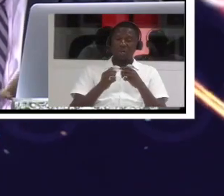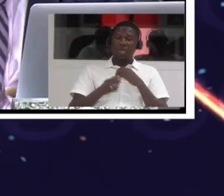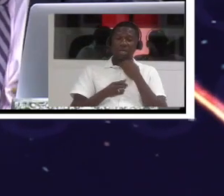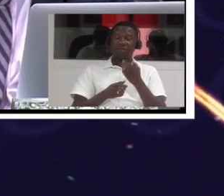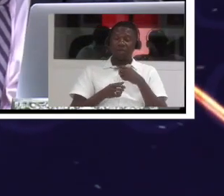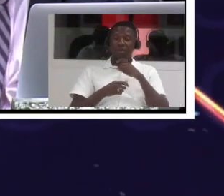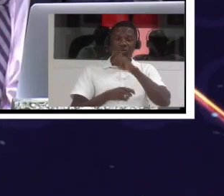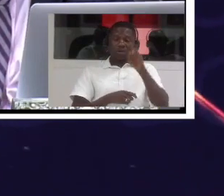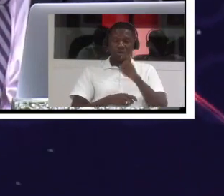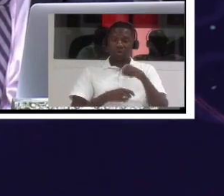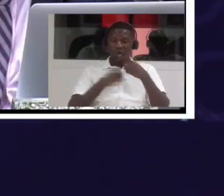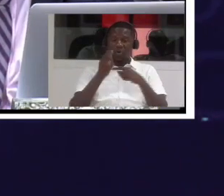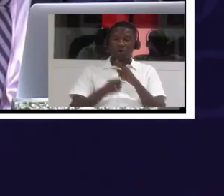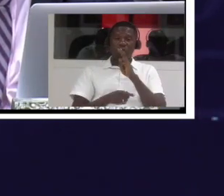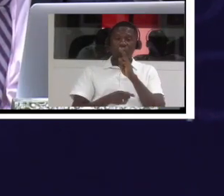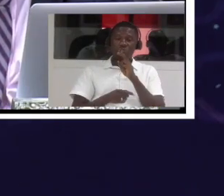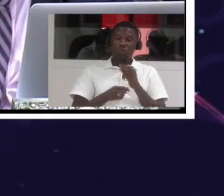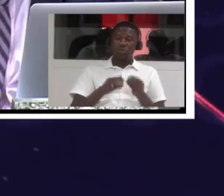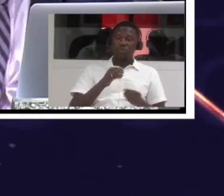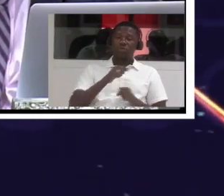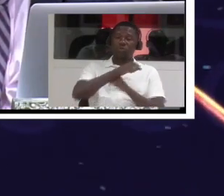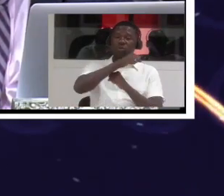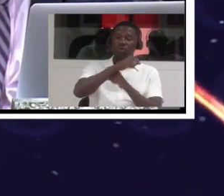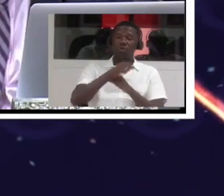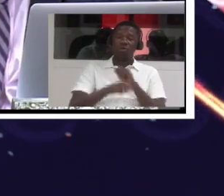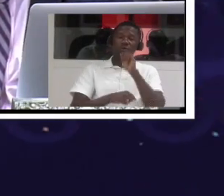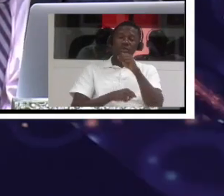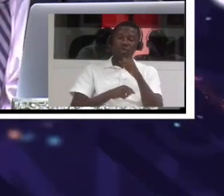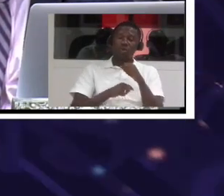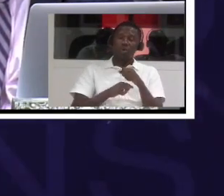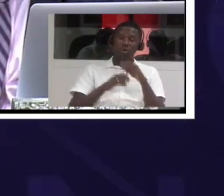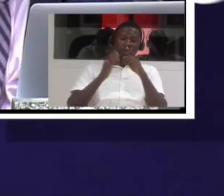station. Yes. That's a good one. Interesting.